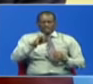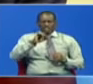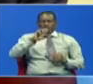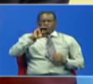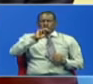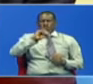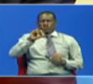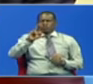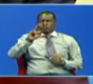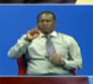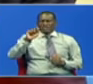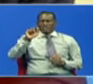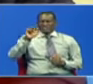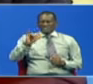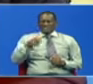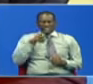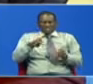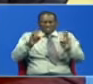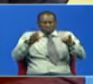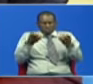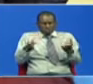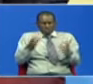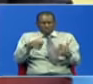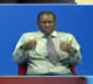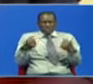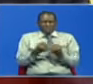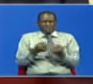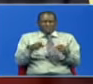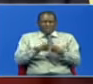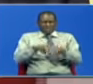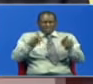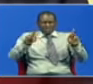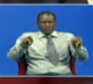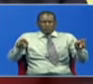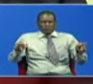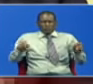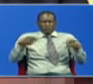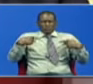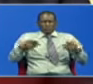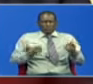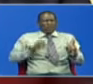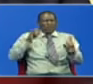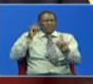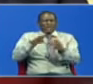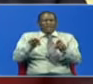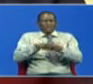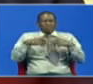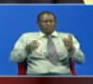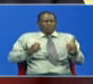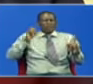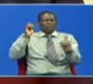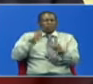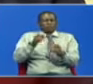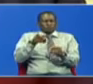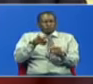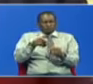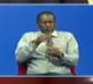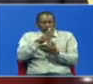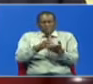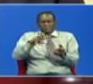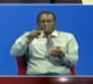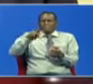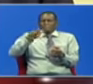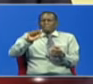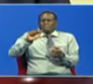indeed, it's a natural thing that happens as a population is exposed to a particular pathogen over a